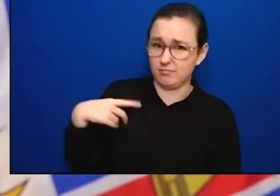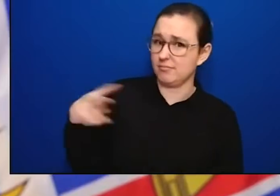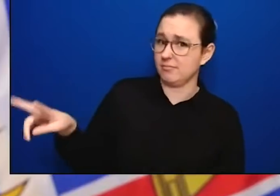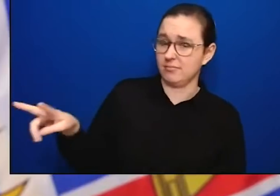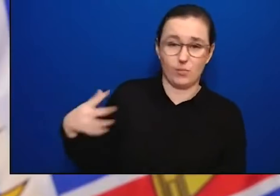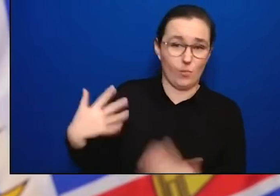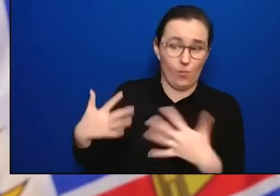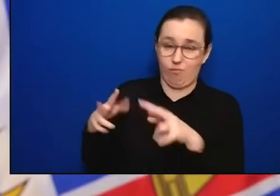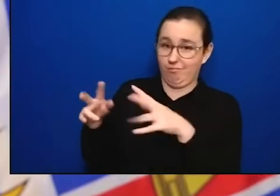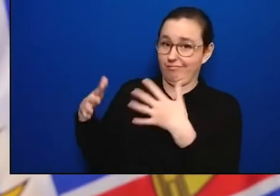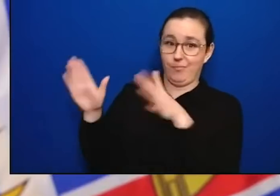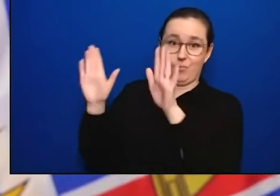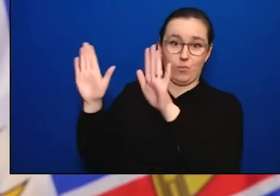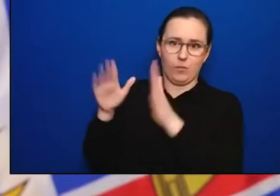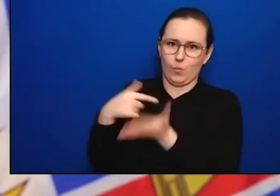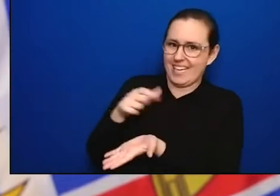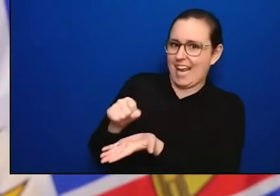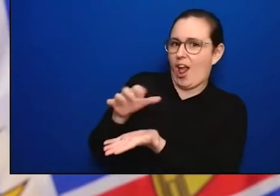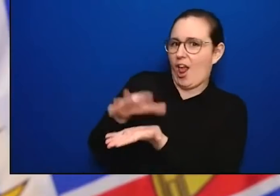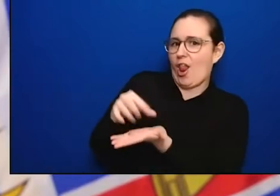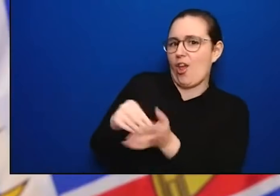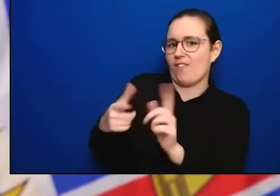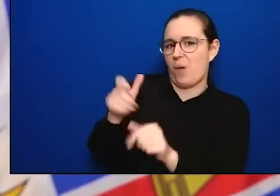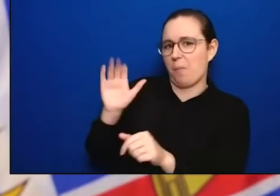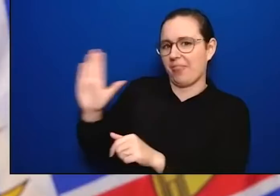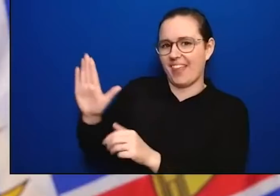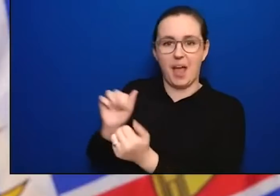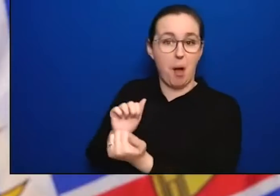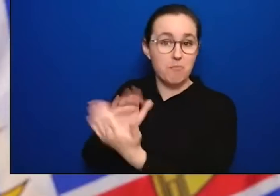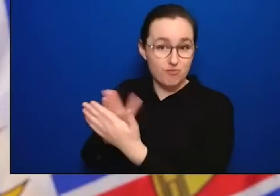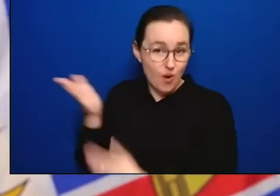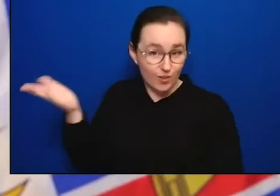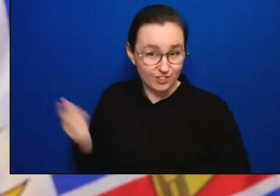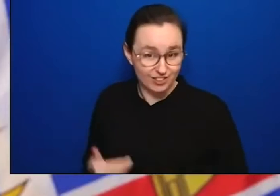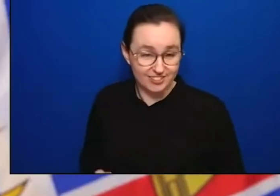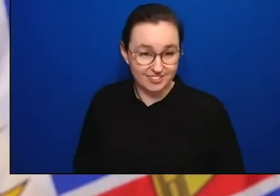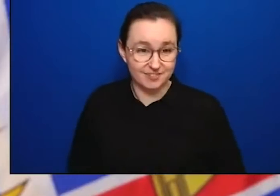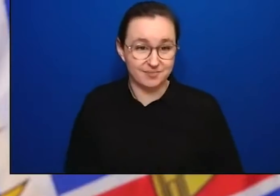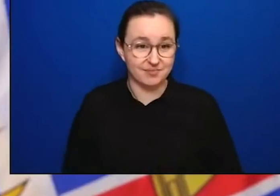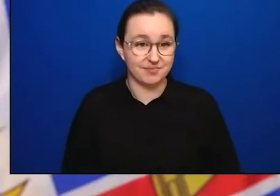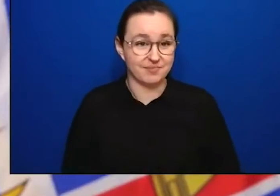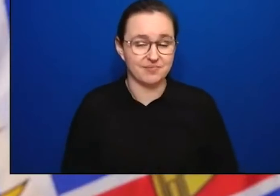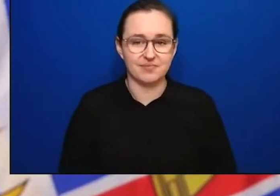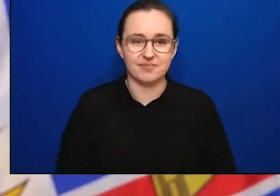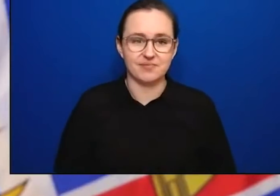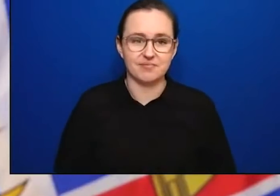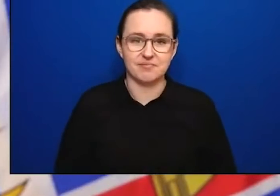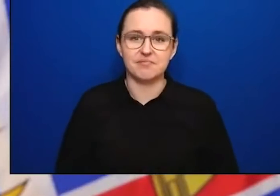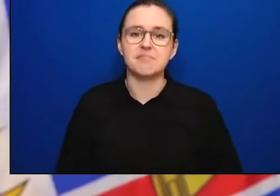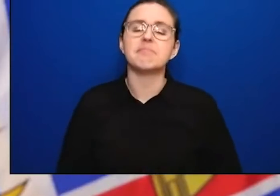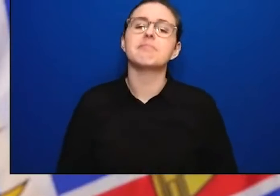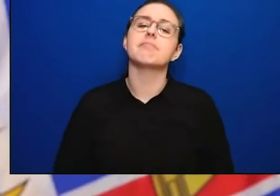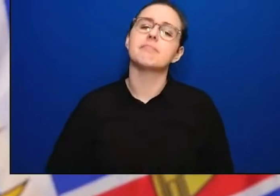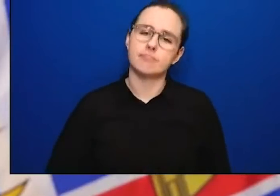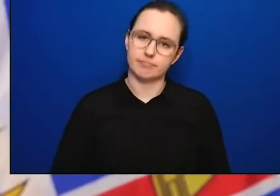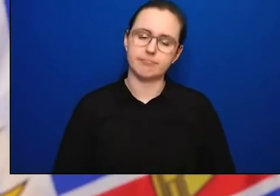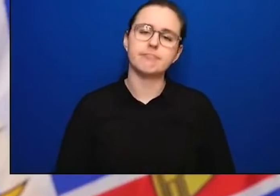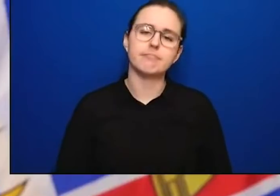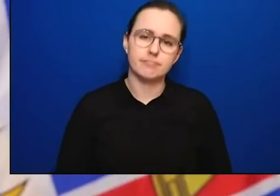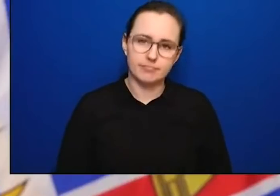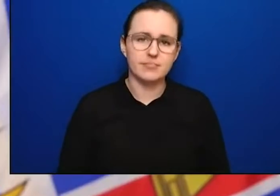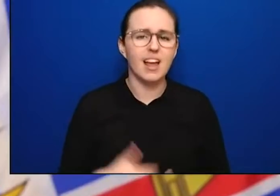been vaccinated in communities all around Newfoundland and Labrador. So, we could learn from how they do it,